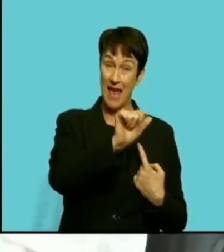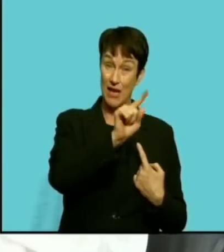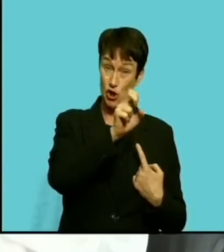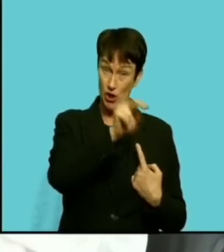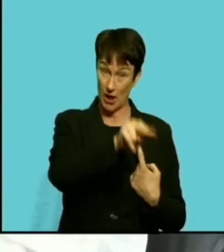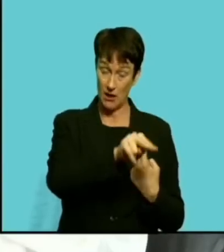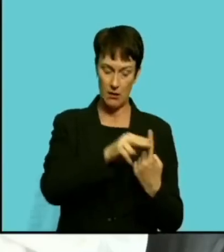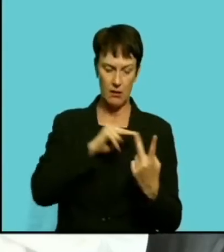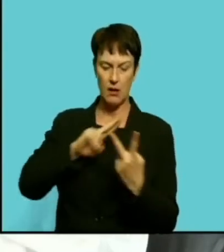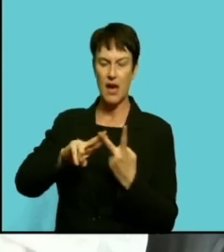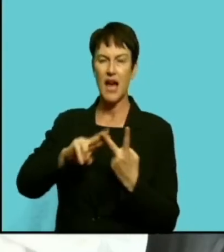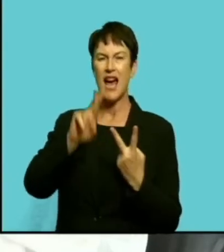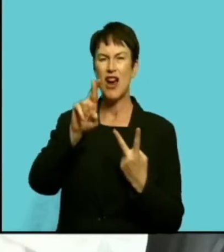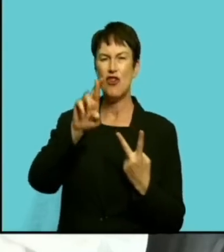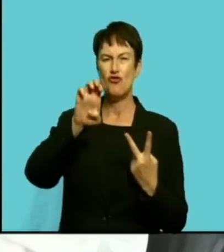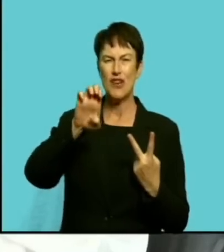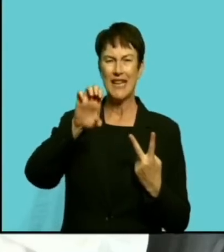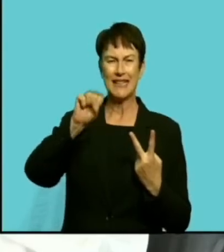Recession.